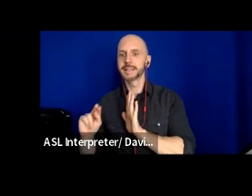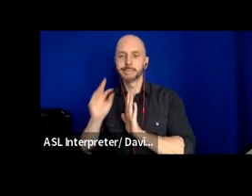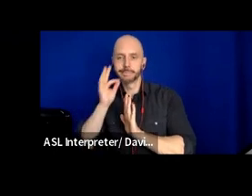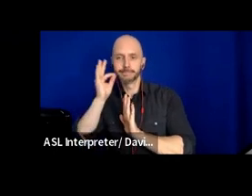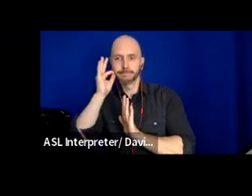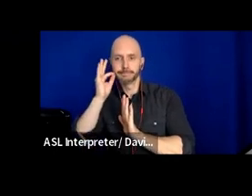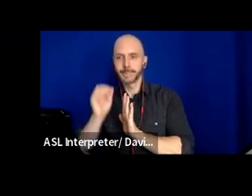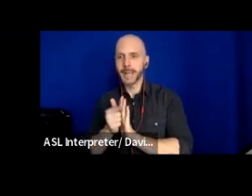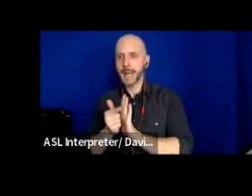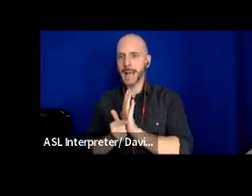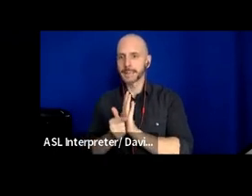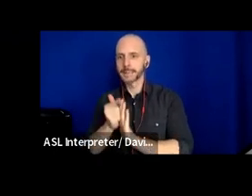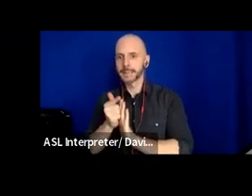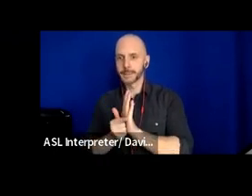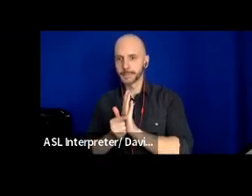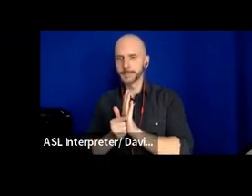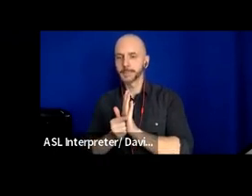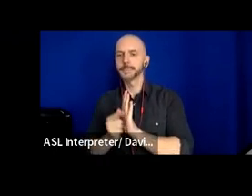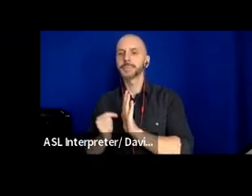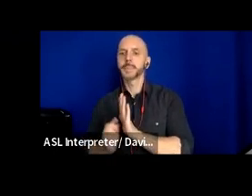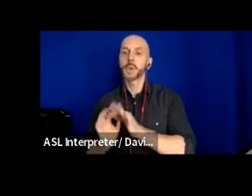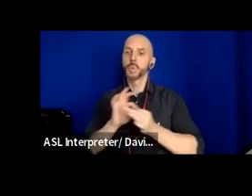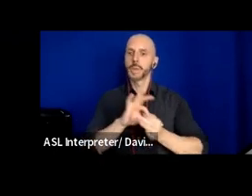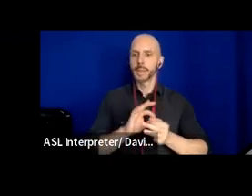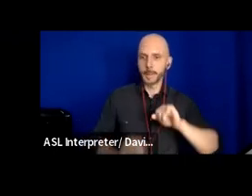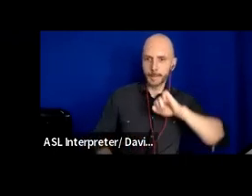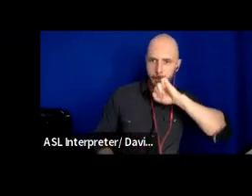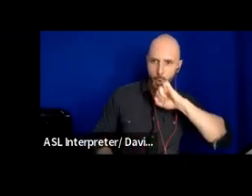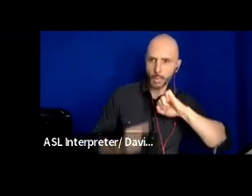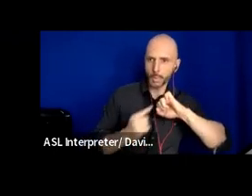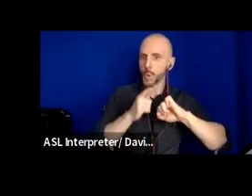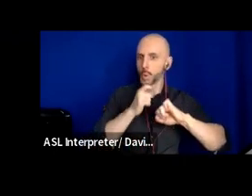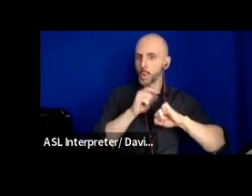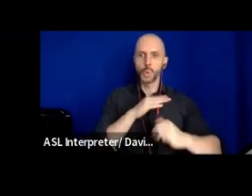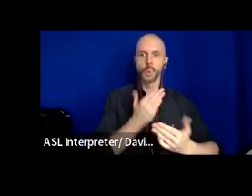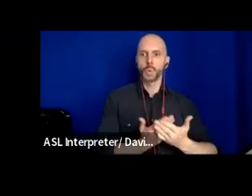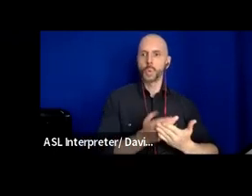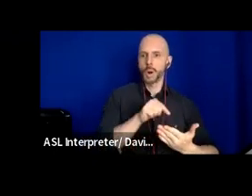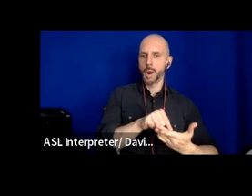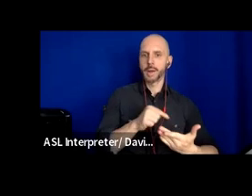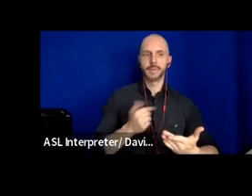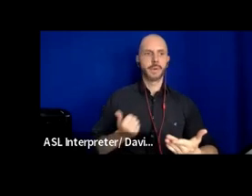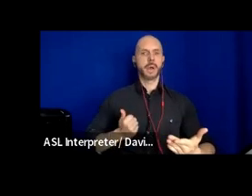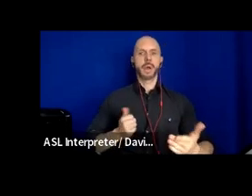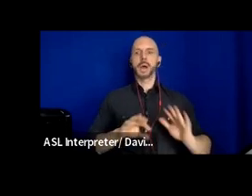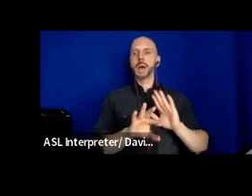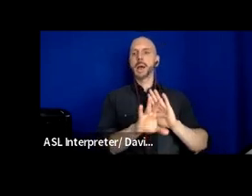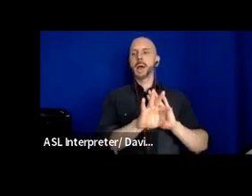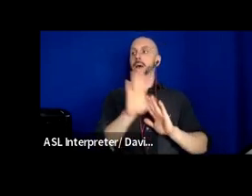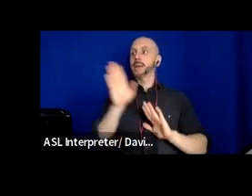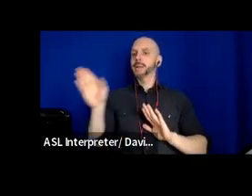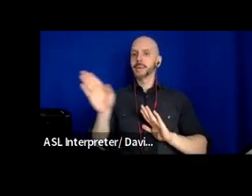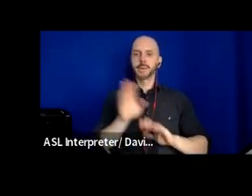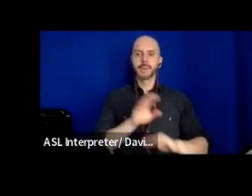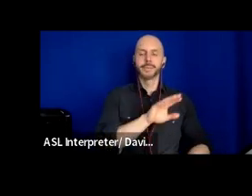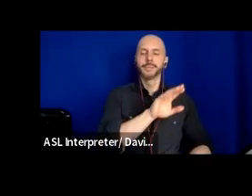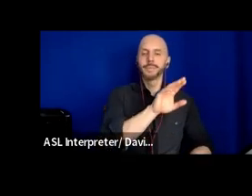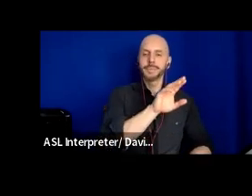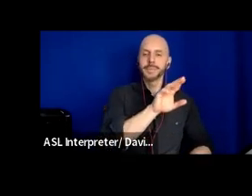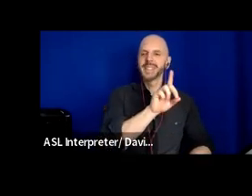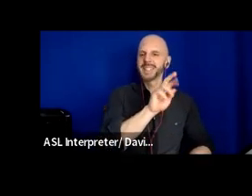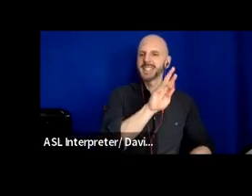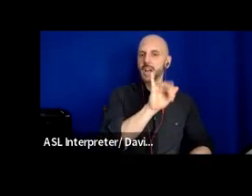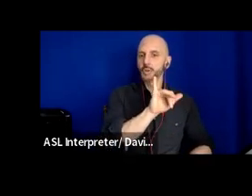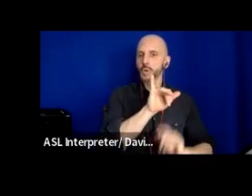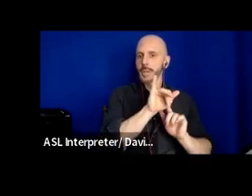the idea of the doctrine of discovery, which, for those of you who don't know what it is basically a policy that the